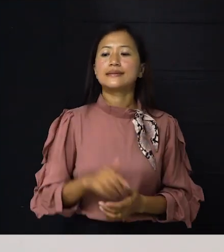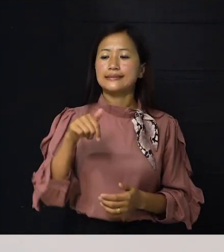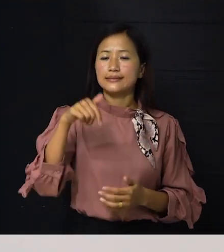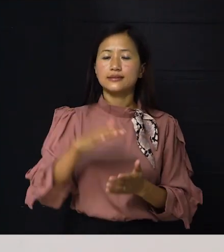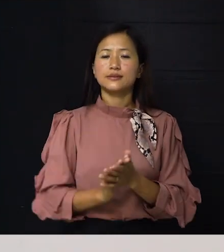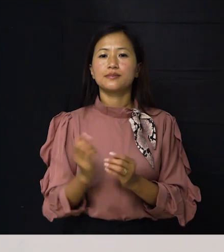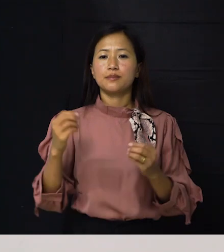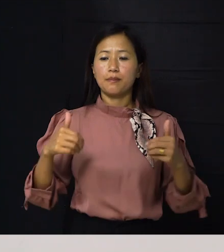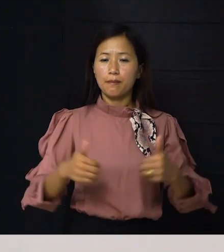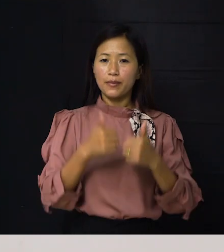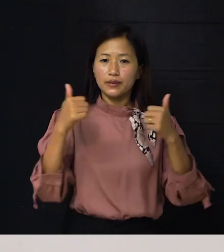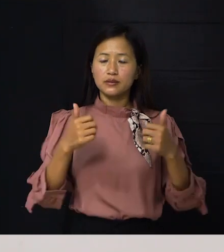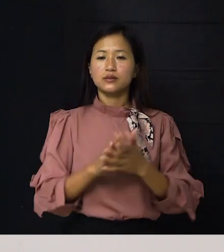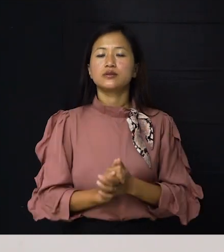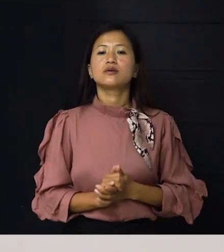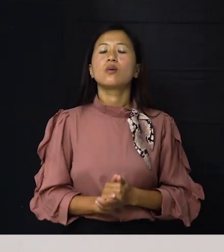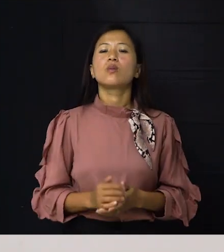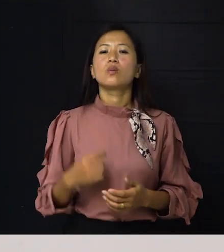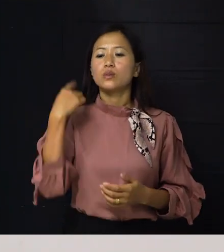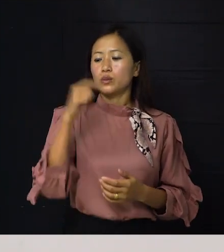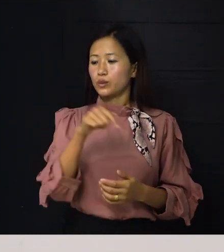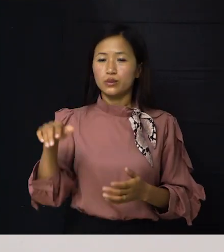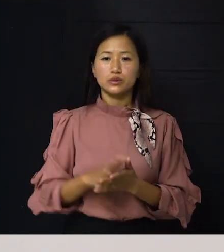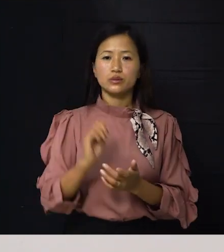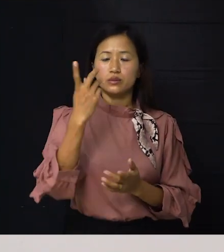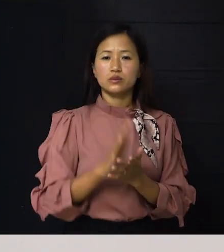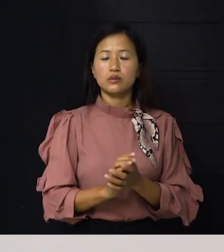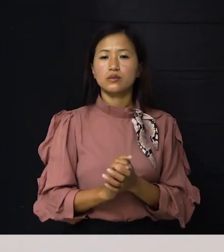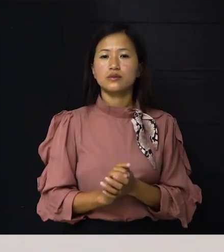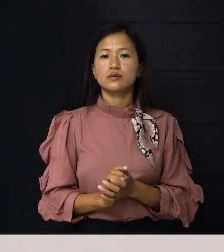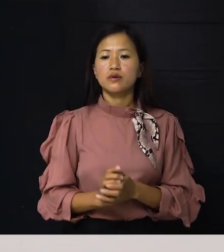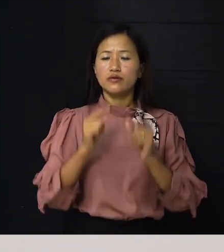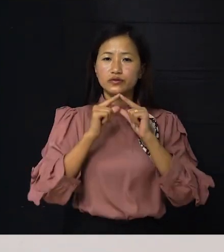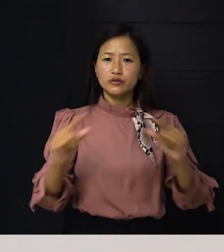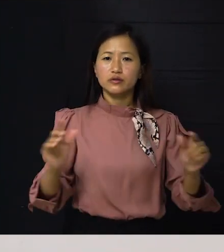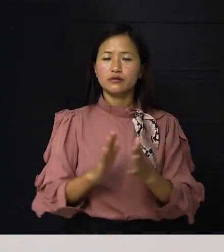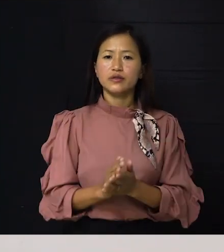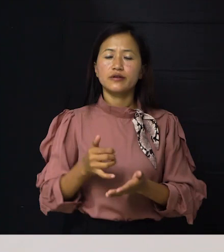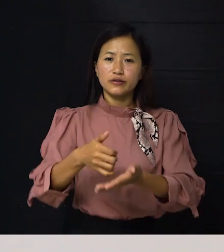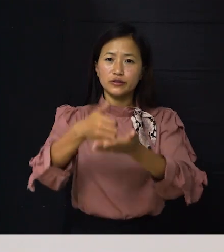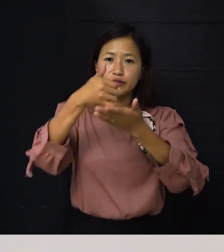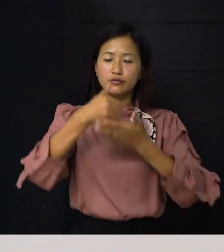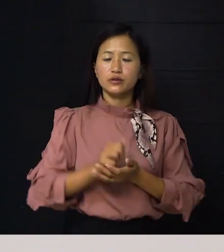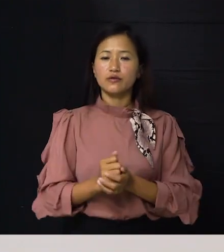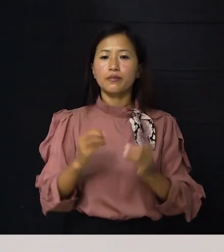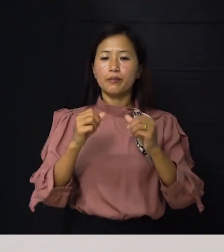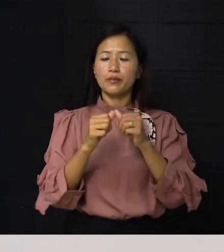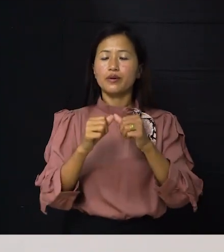time was the Battle of Panipat, which was also one of the one of his great achievements of Babur.